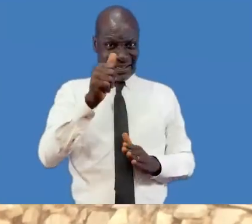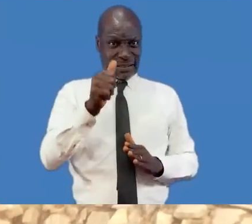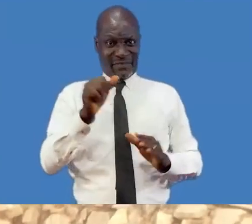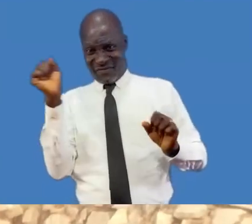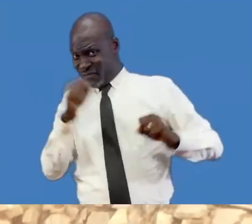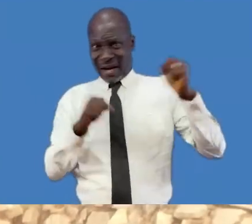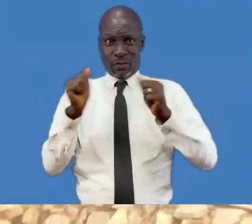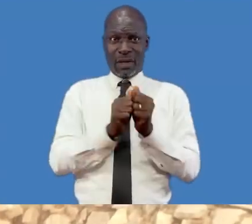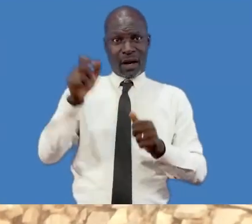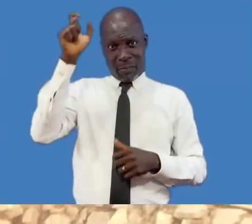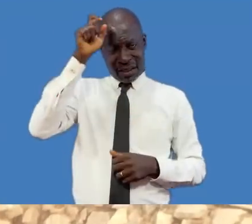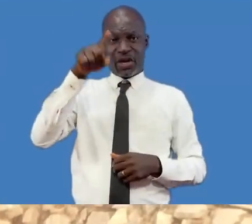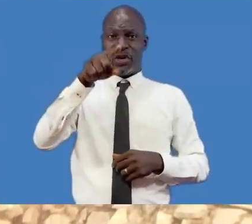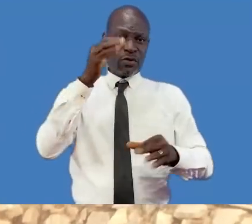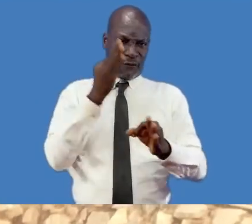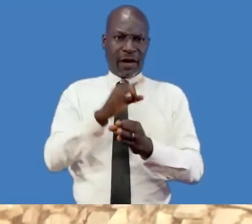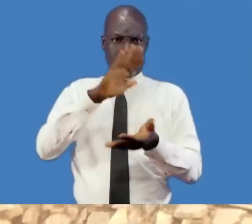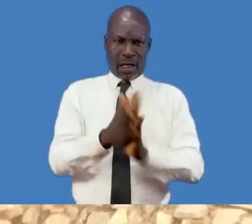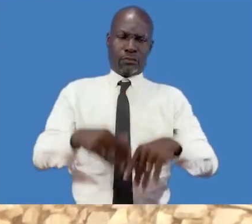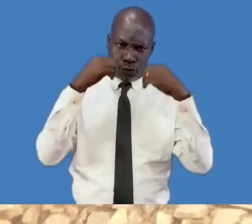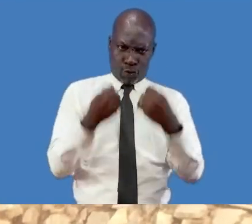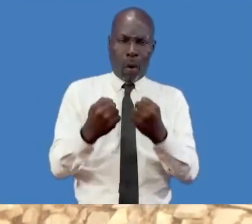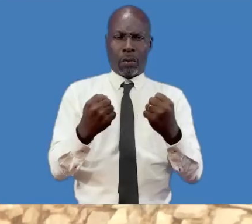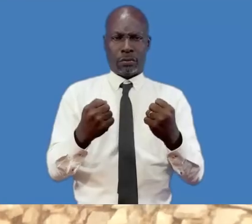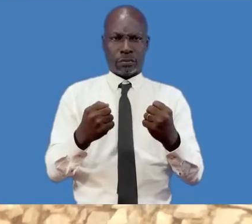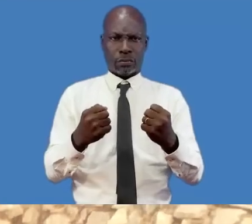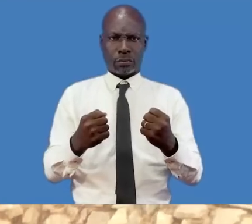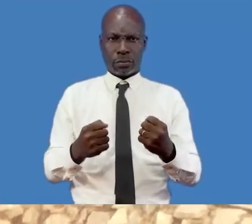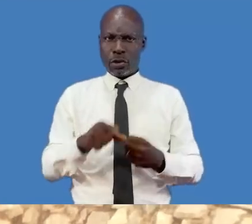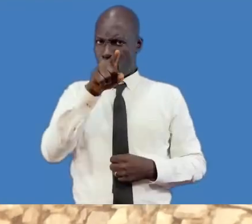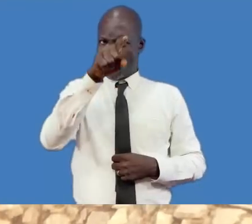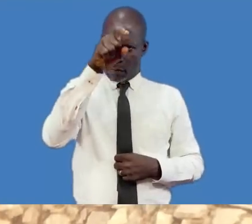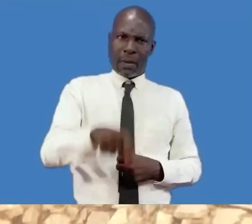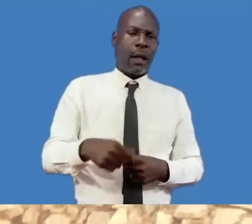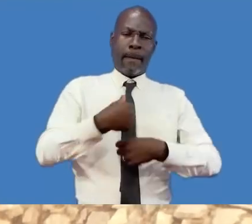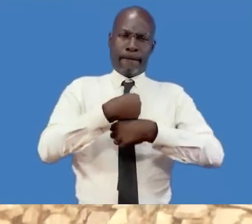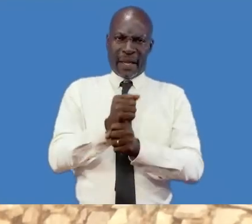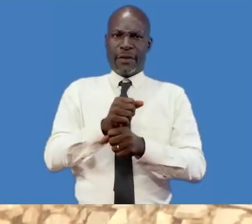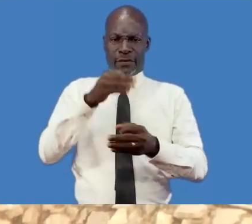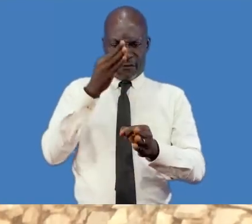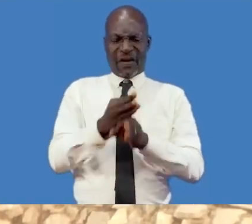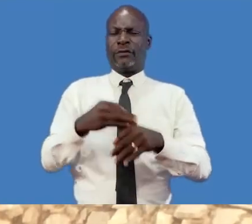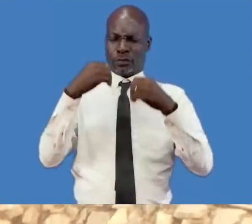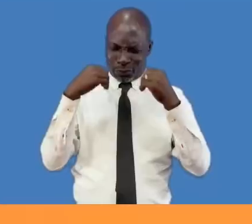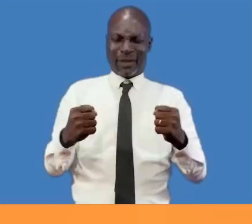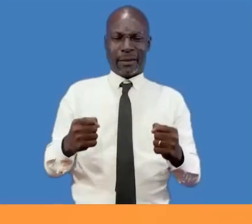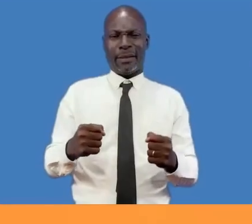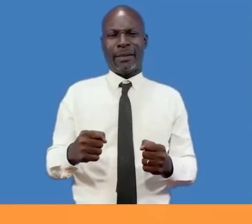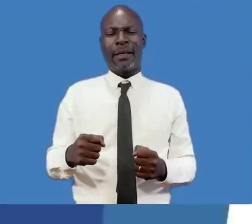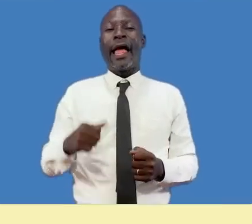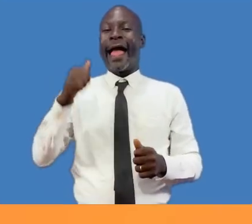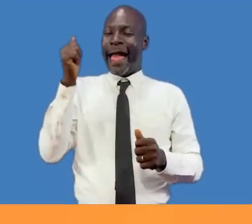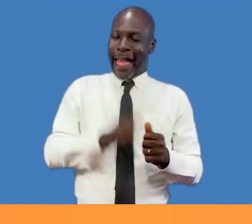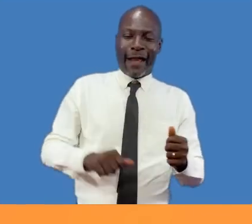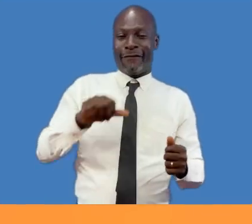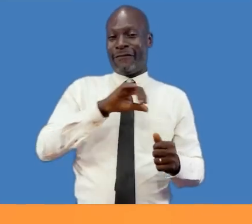a dear sino, ma ujidi. Enye juma. Wahunu, obi oyo o Kristo ni no. His